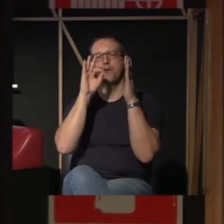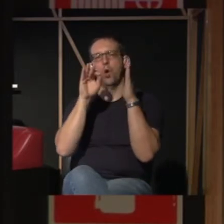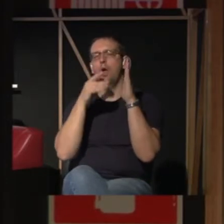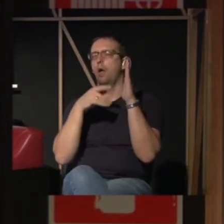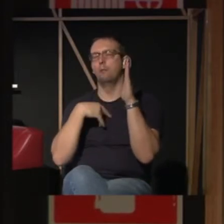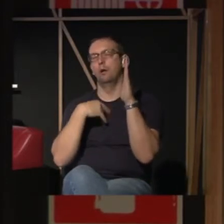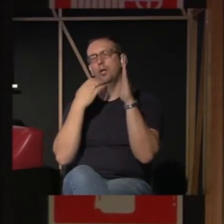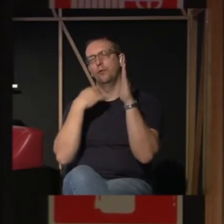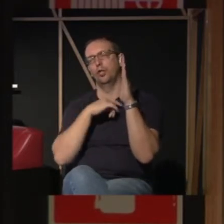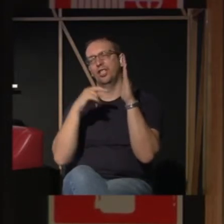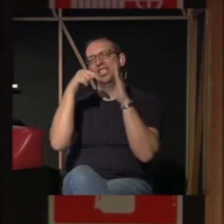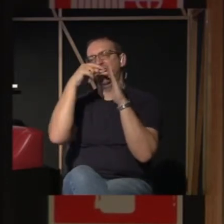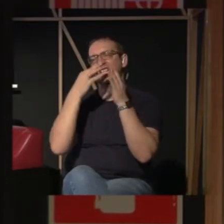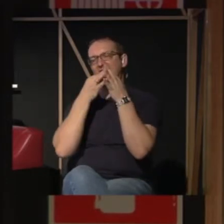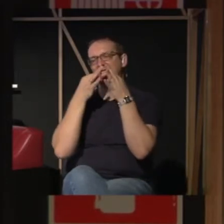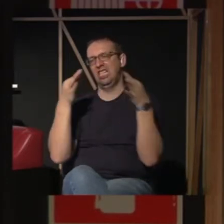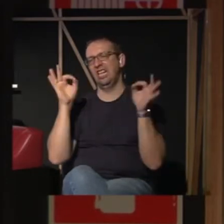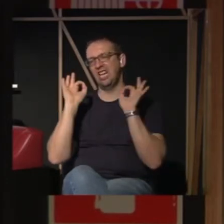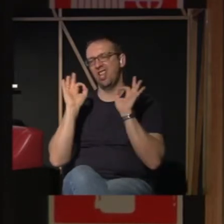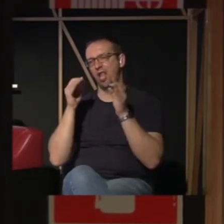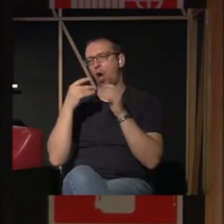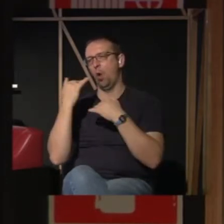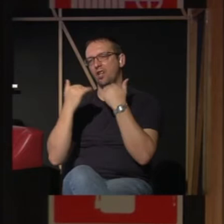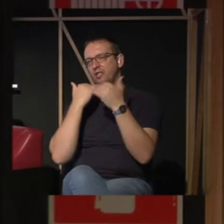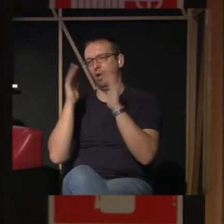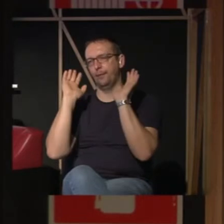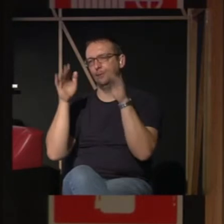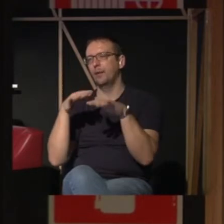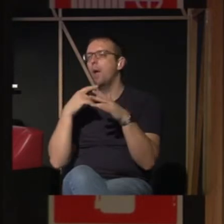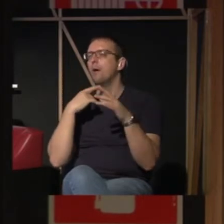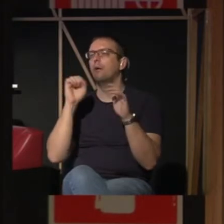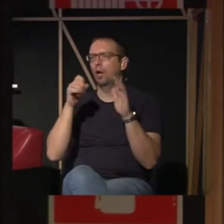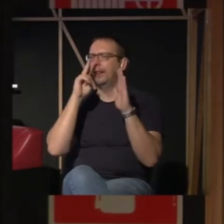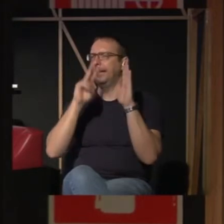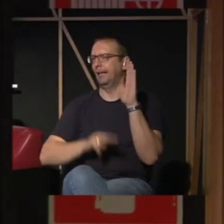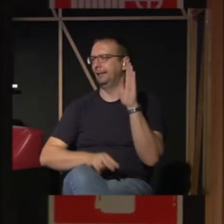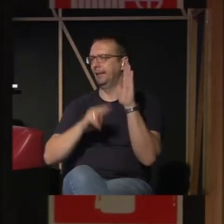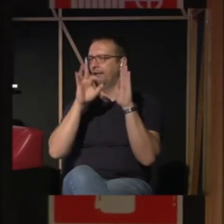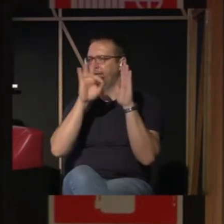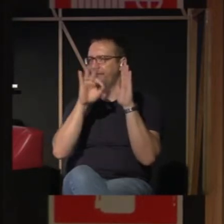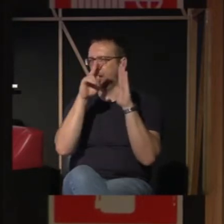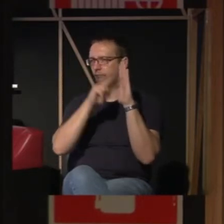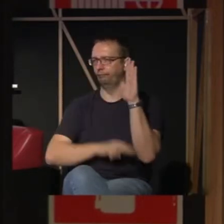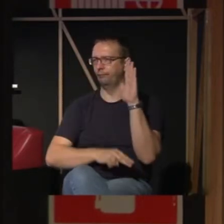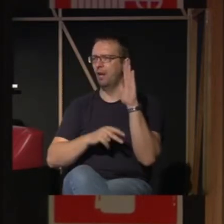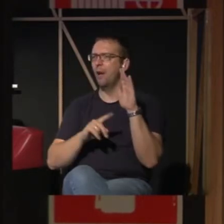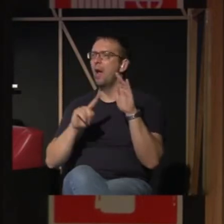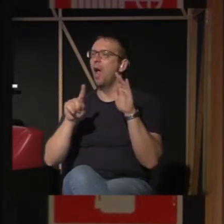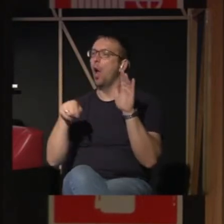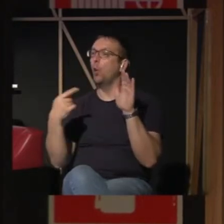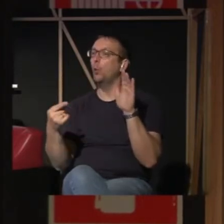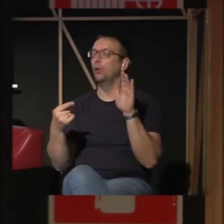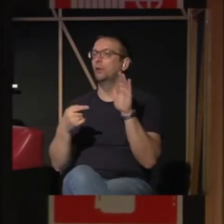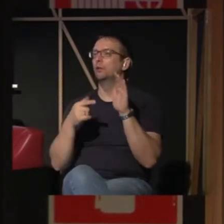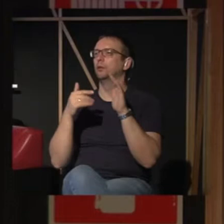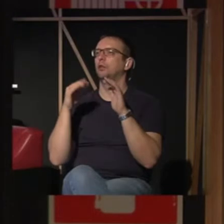it. And also, as we're moving forward, there is a development of a systematic approach, not into infrastructure,